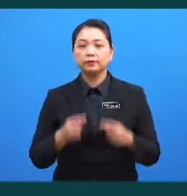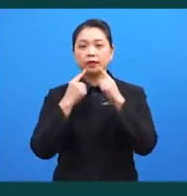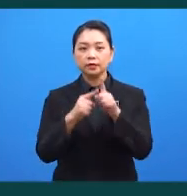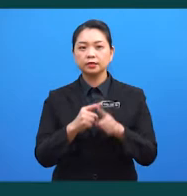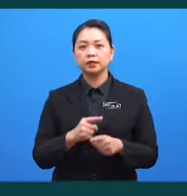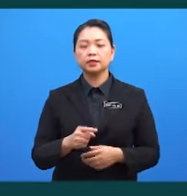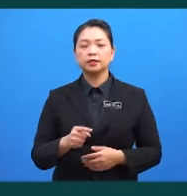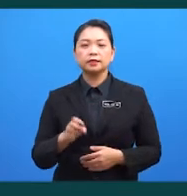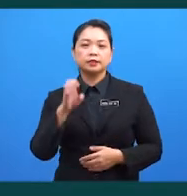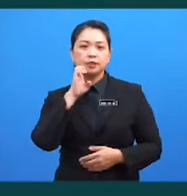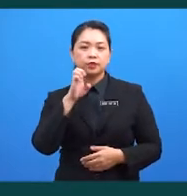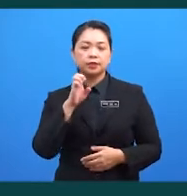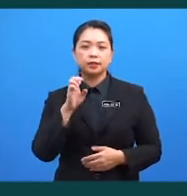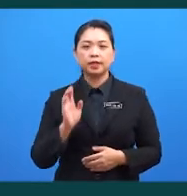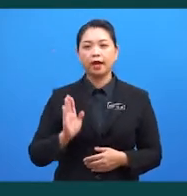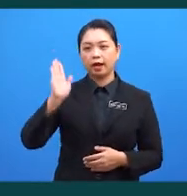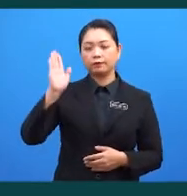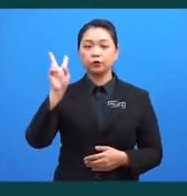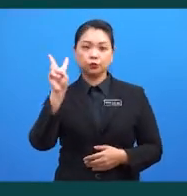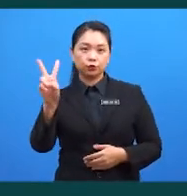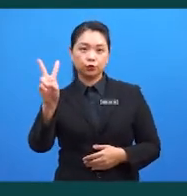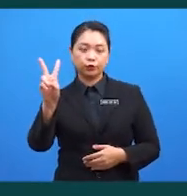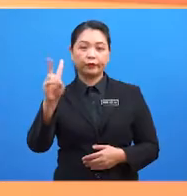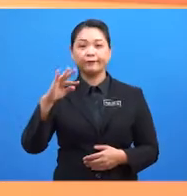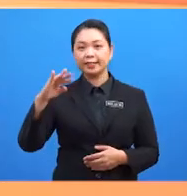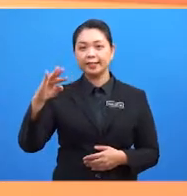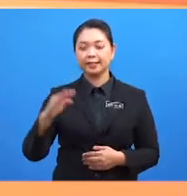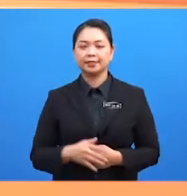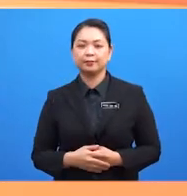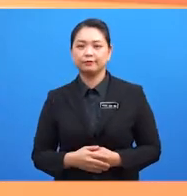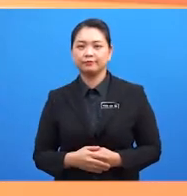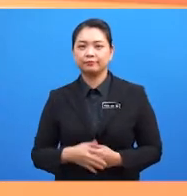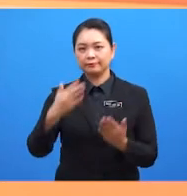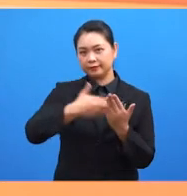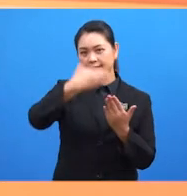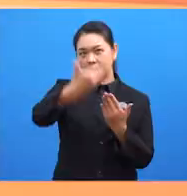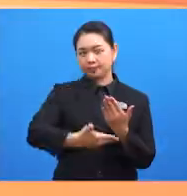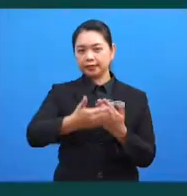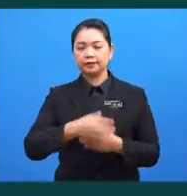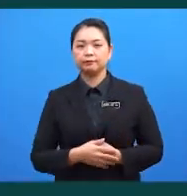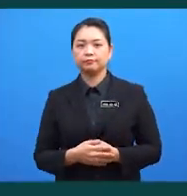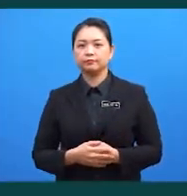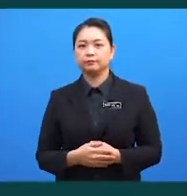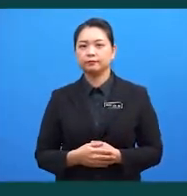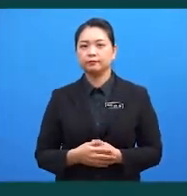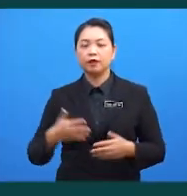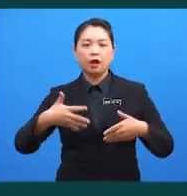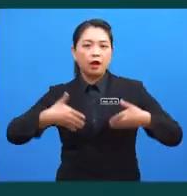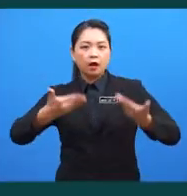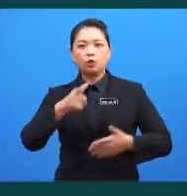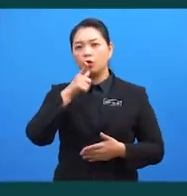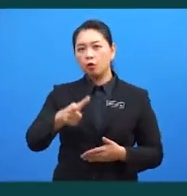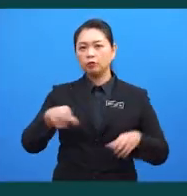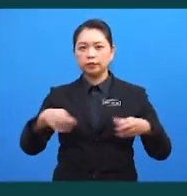Answer, she held up 2 fingers. Next questions. How